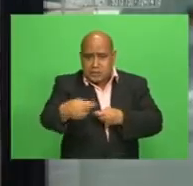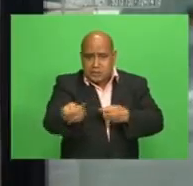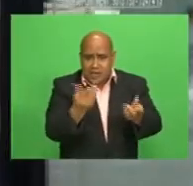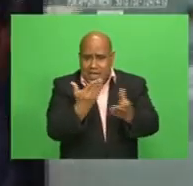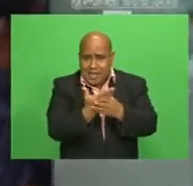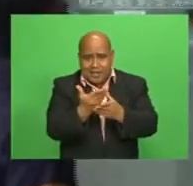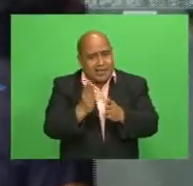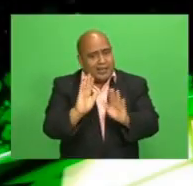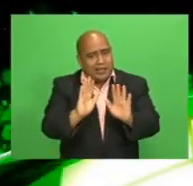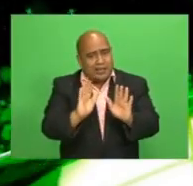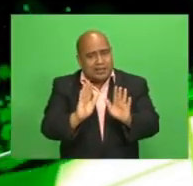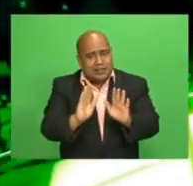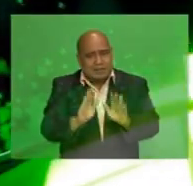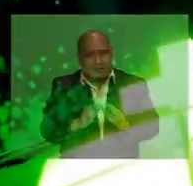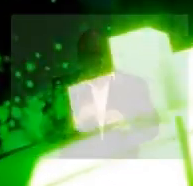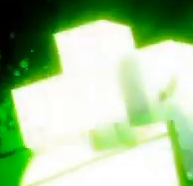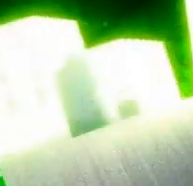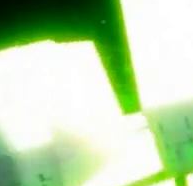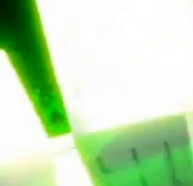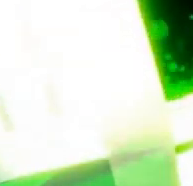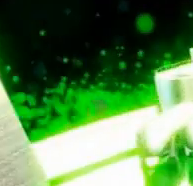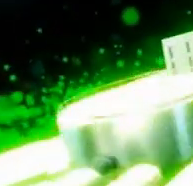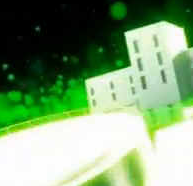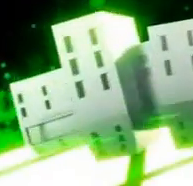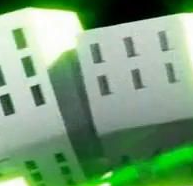not come to their offices.